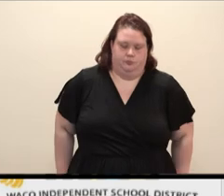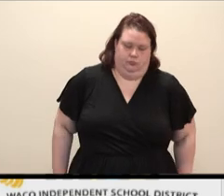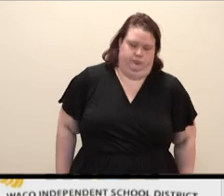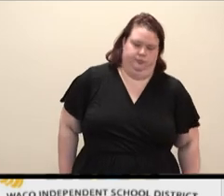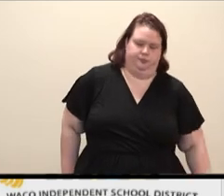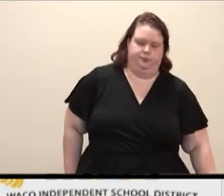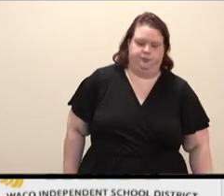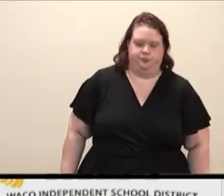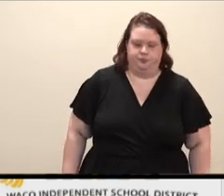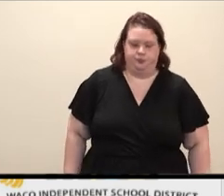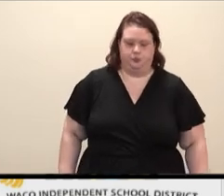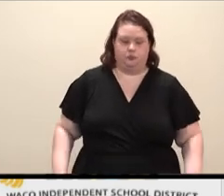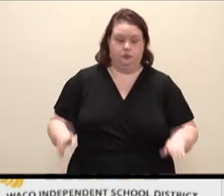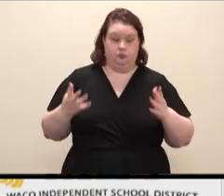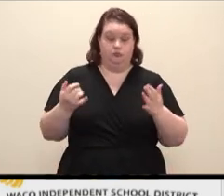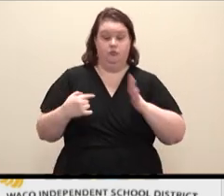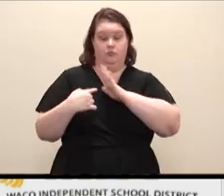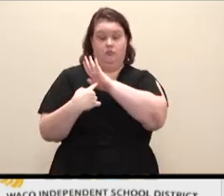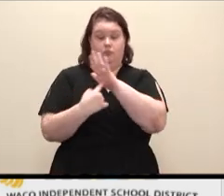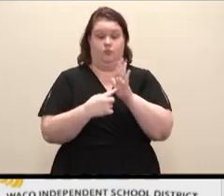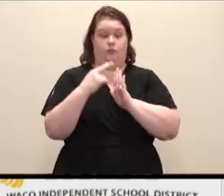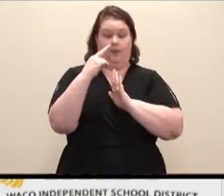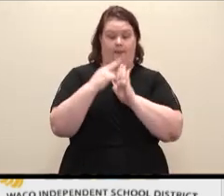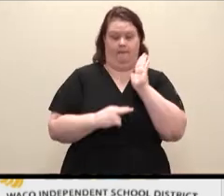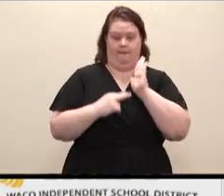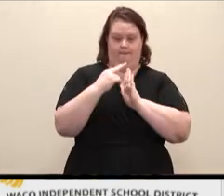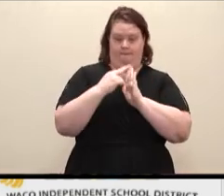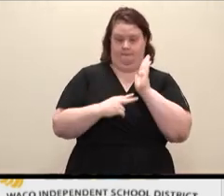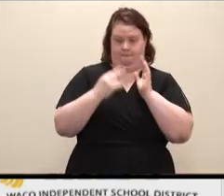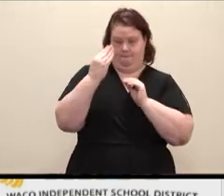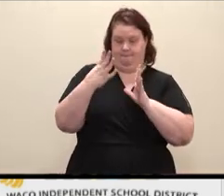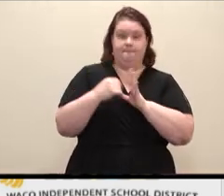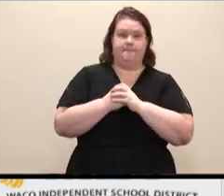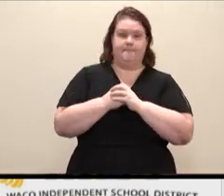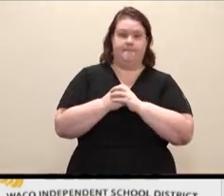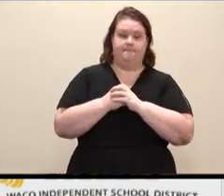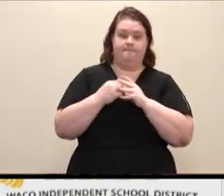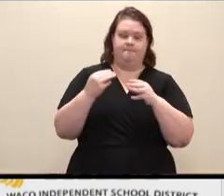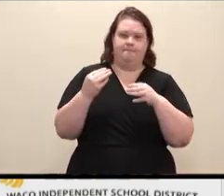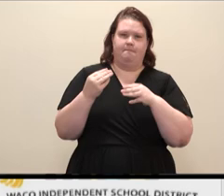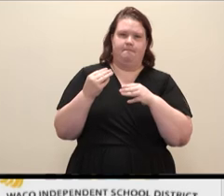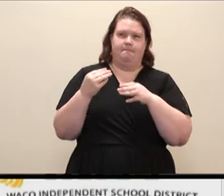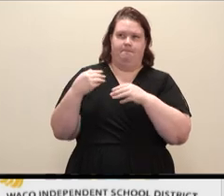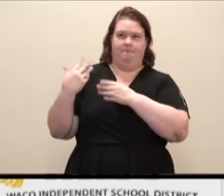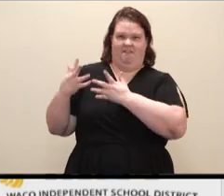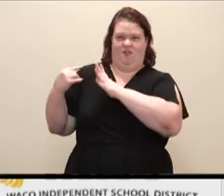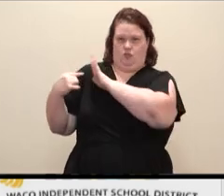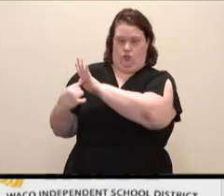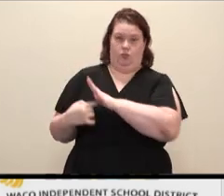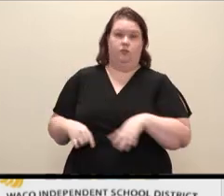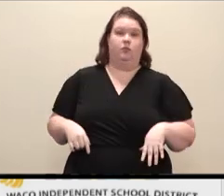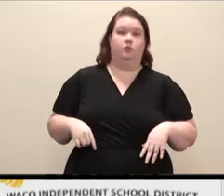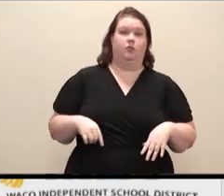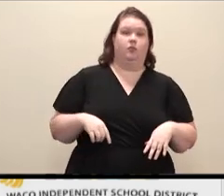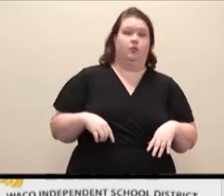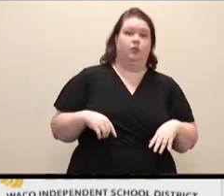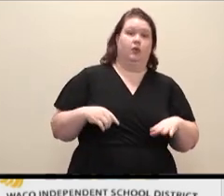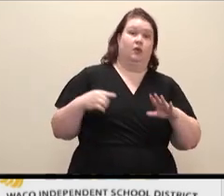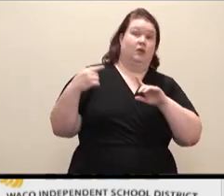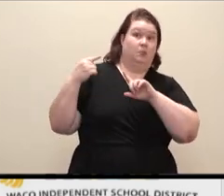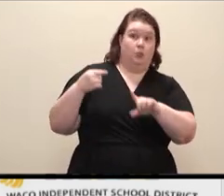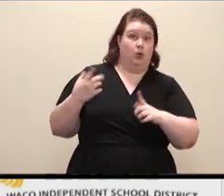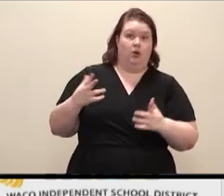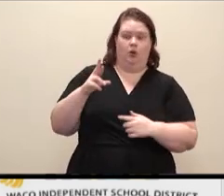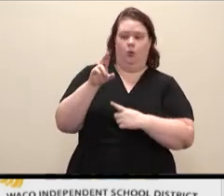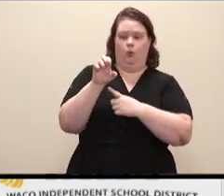So this one I'm going to show you a little bit of reading data. It's the TCAs, but I give you the math data to point out that Renaissance is holistically